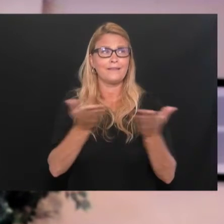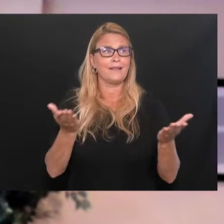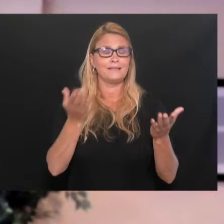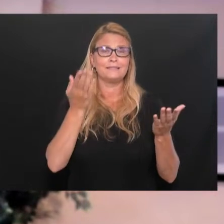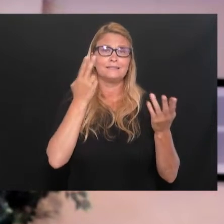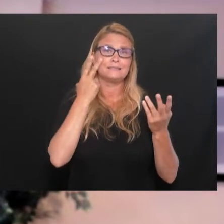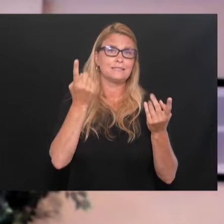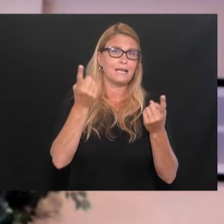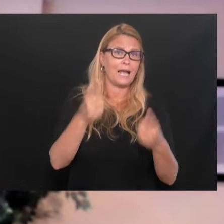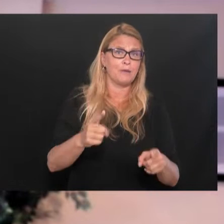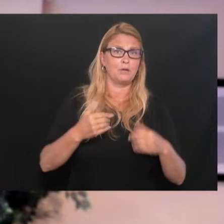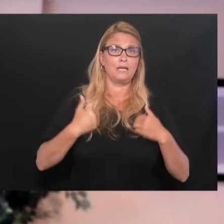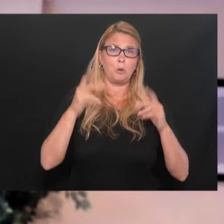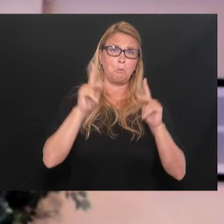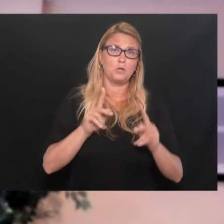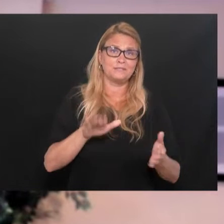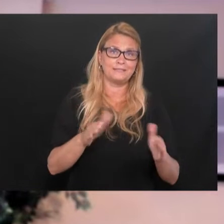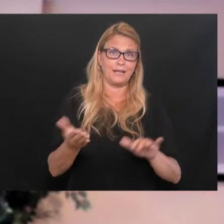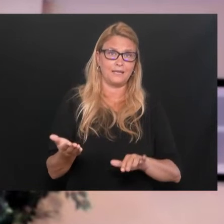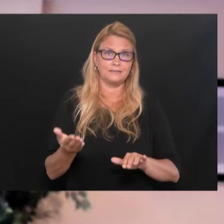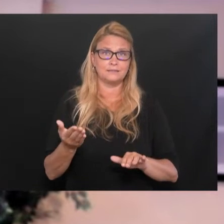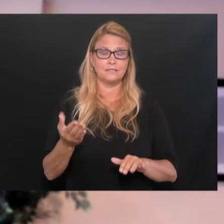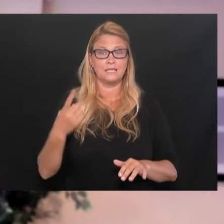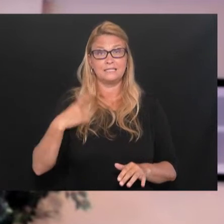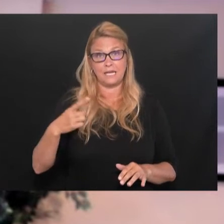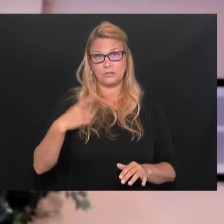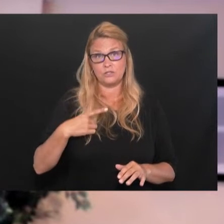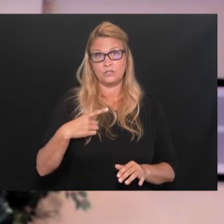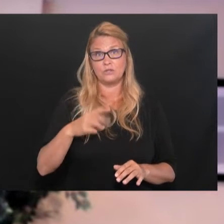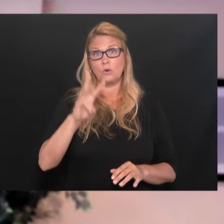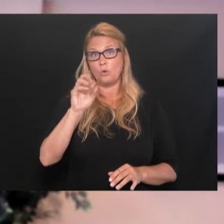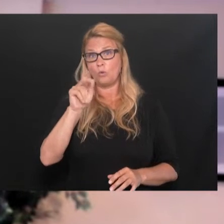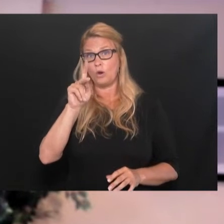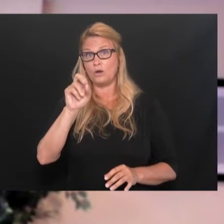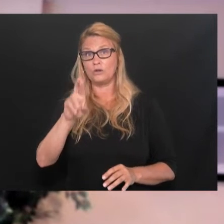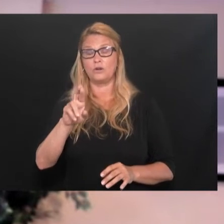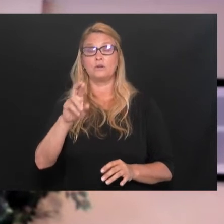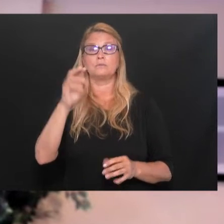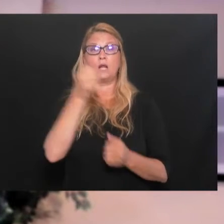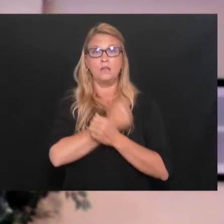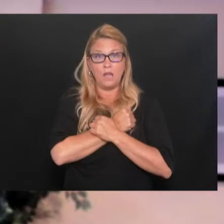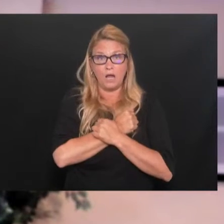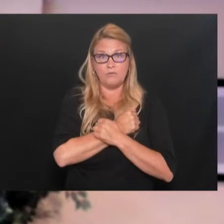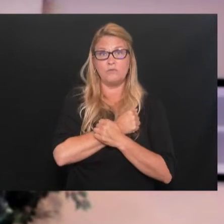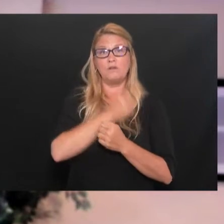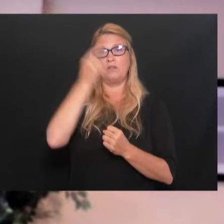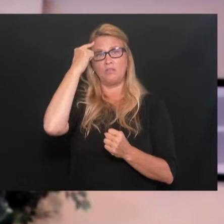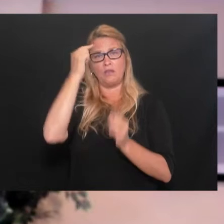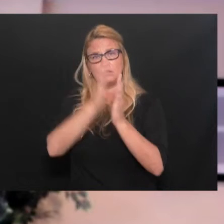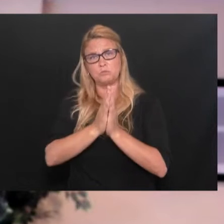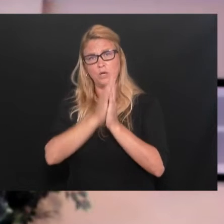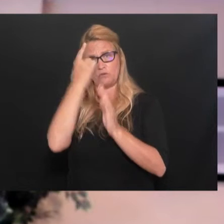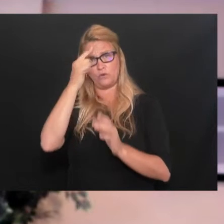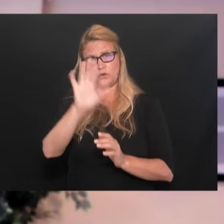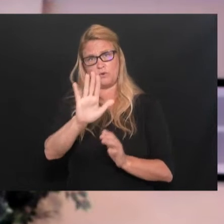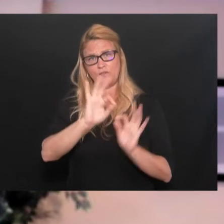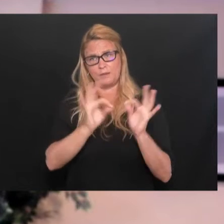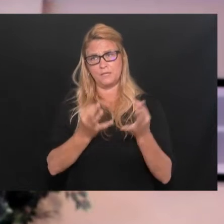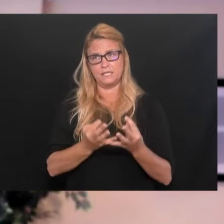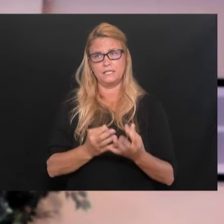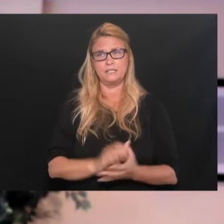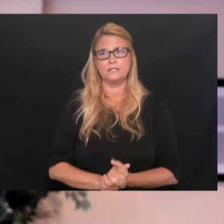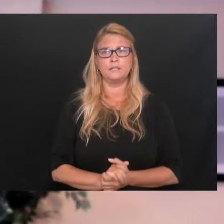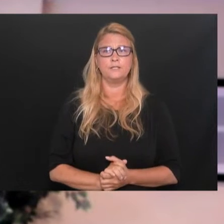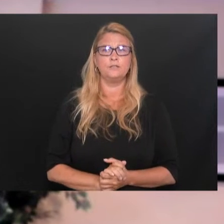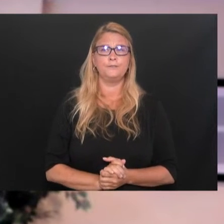person die. So Delegate Walker, our love and thoughts and prayers are with you and your family. I want to touch